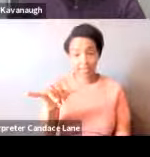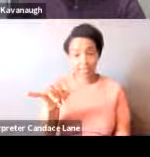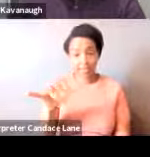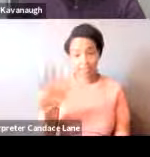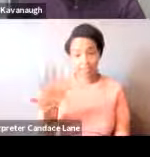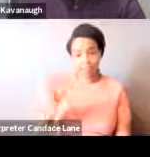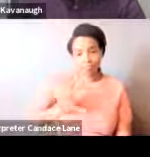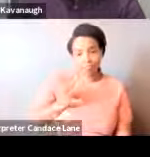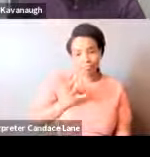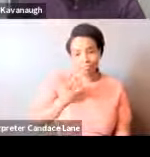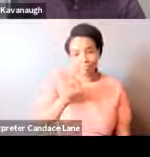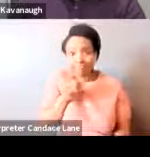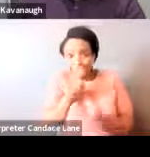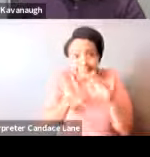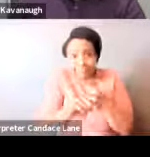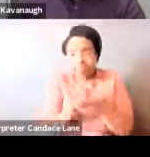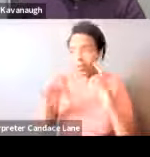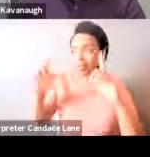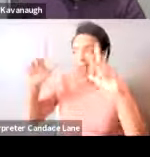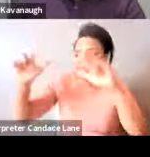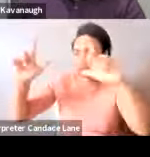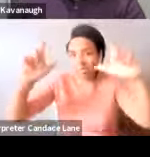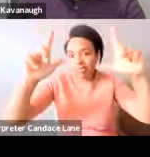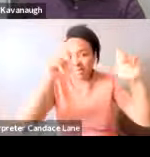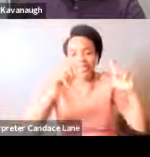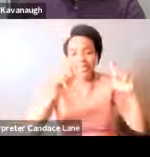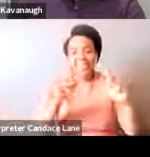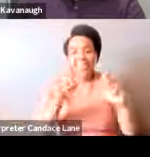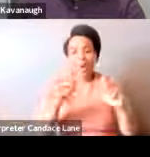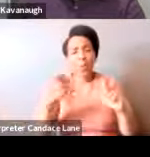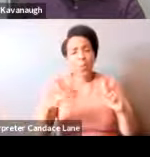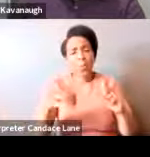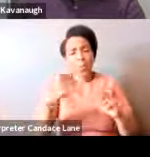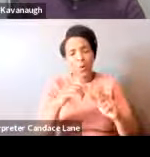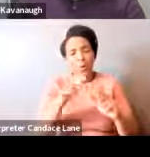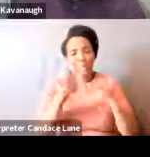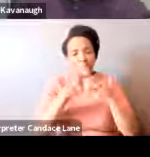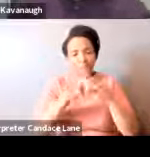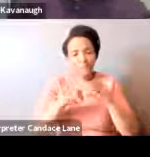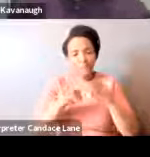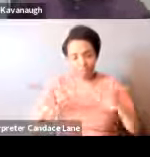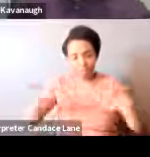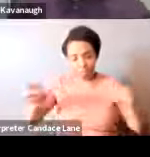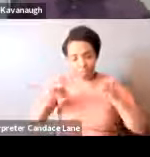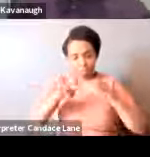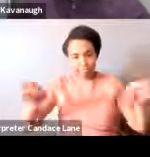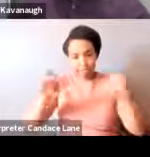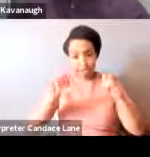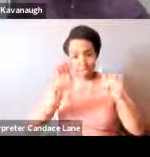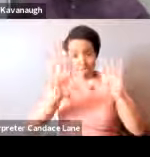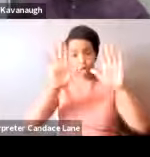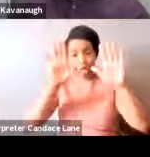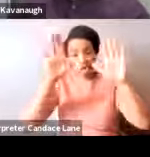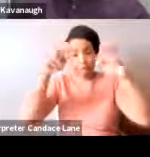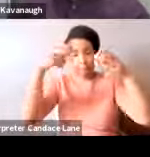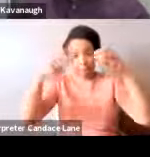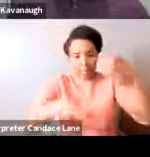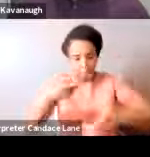took pictures, and there's this incredible picture of all these chairs all over. It's very